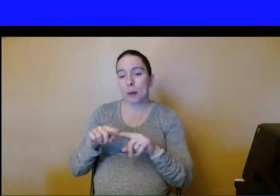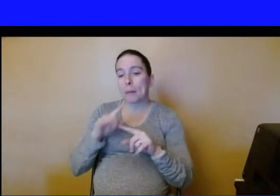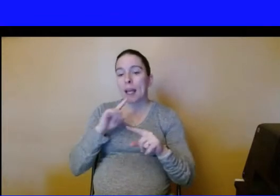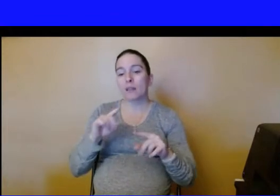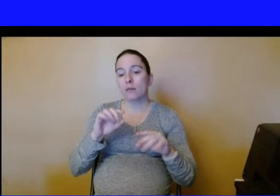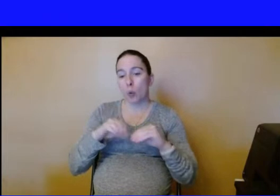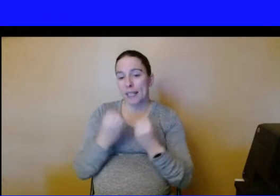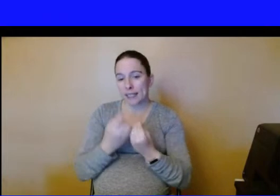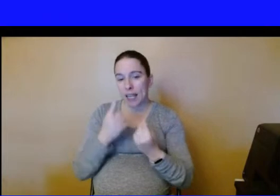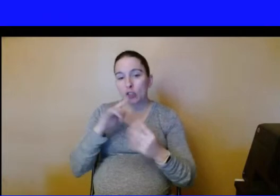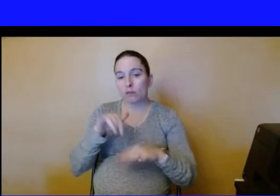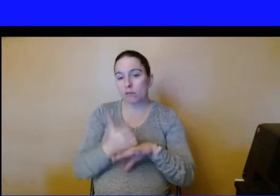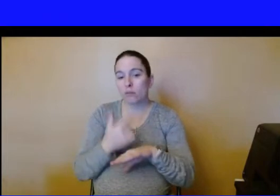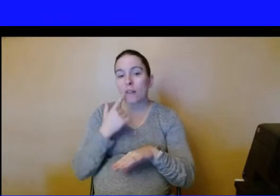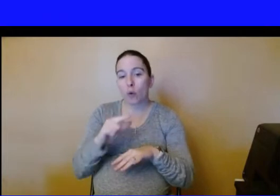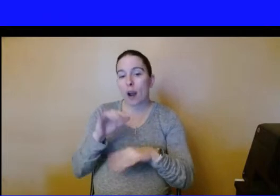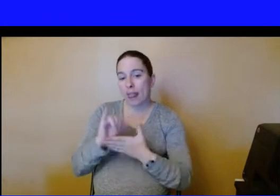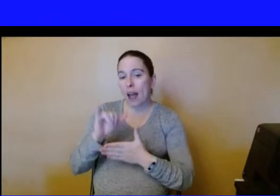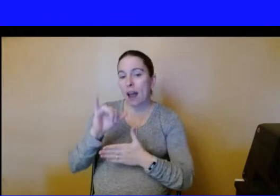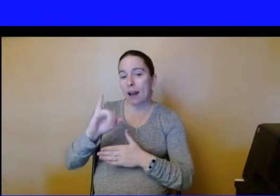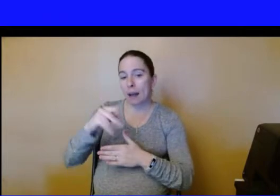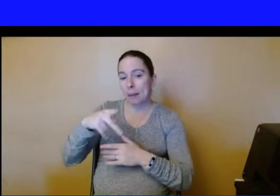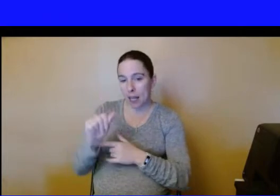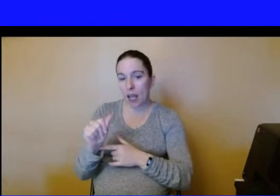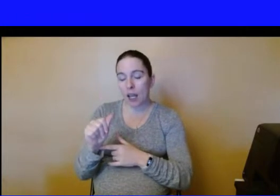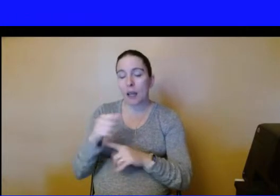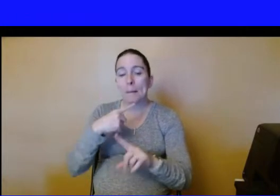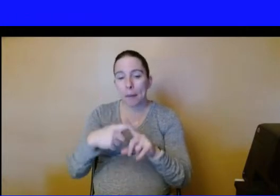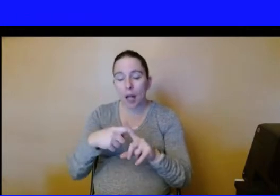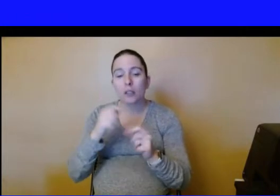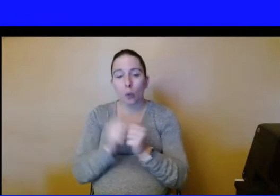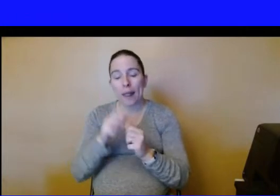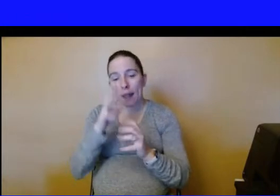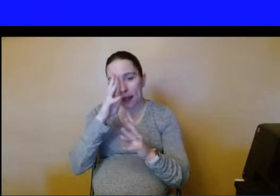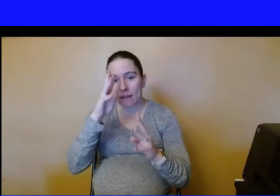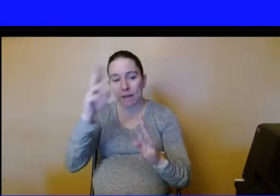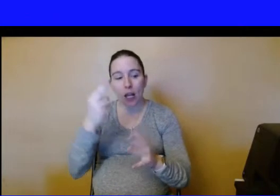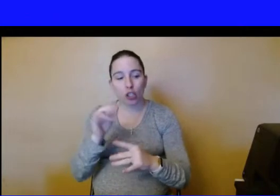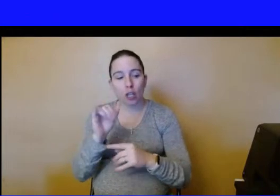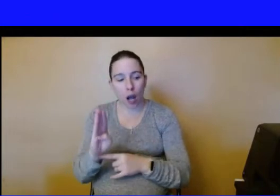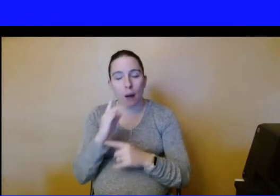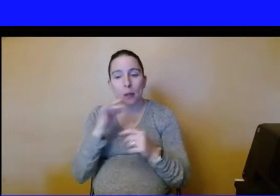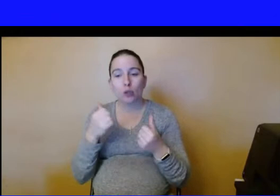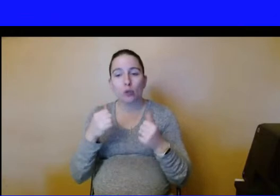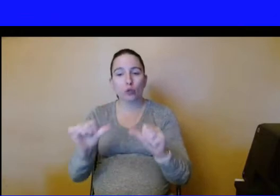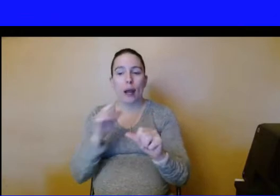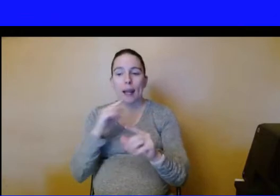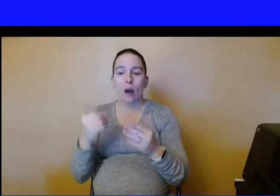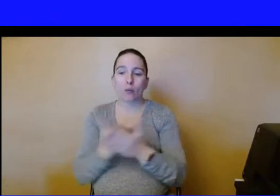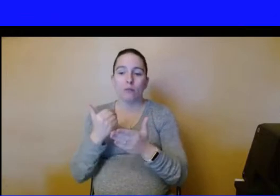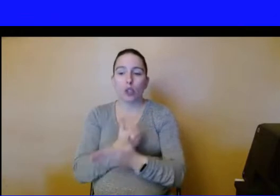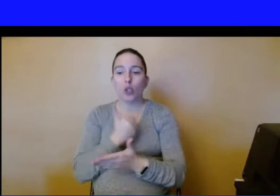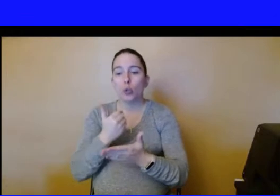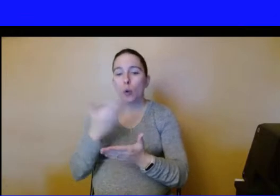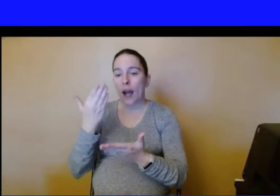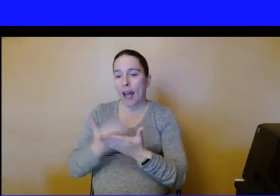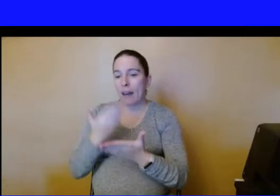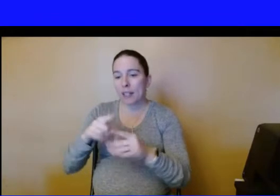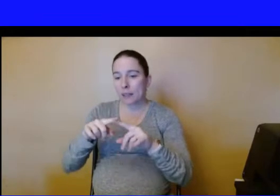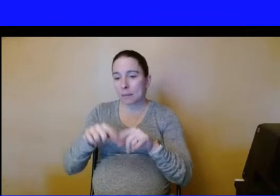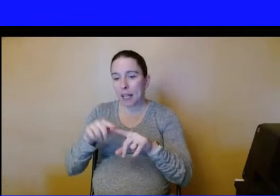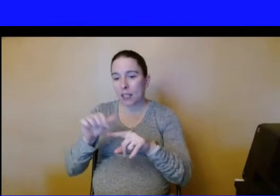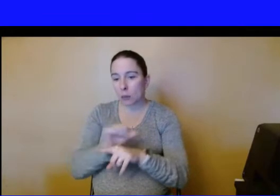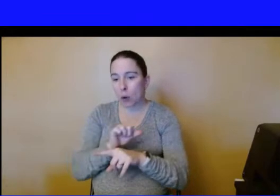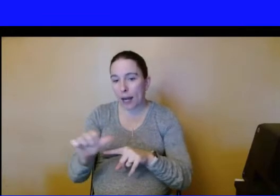So that's about 100 each team. It'll treat team. about, yes. And how many teams are there? 4. So